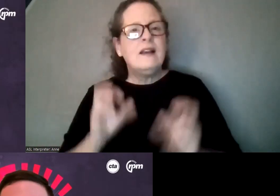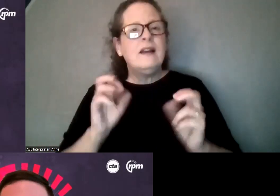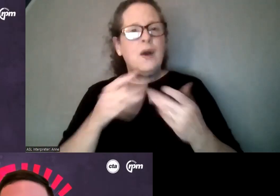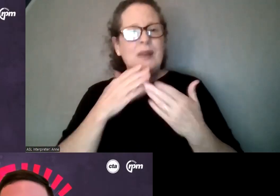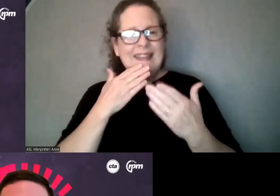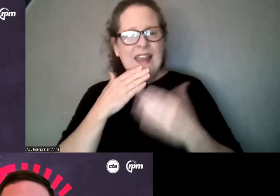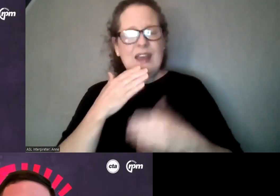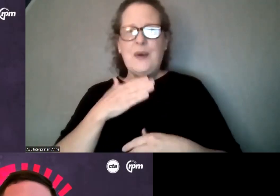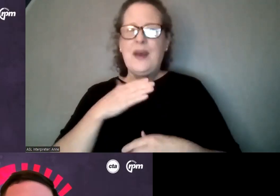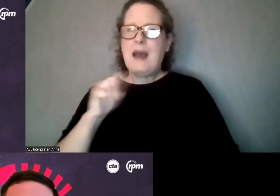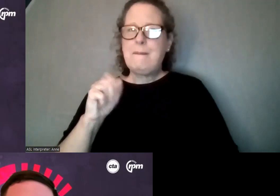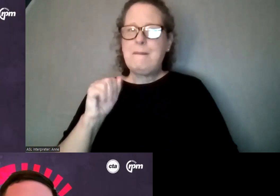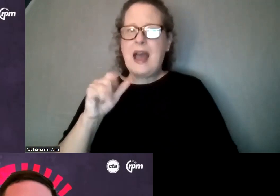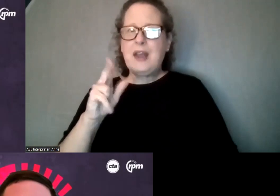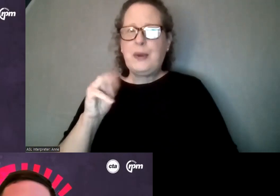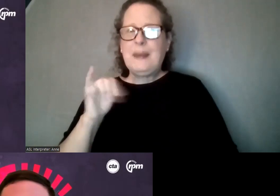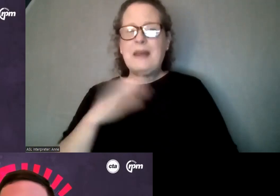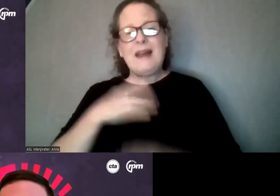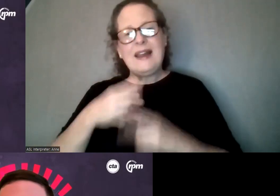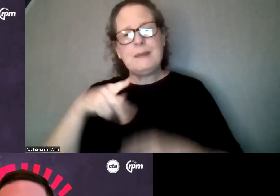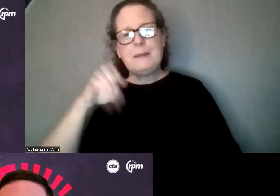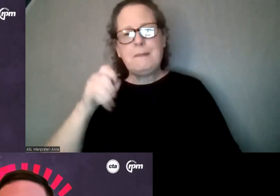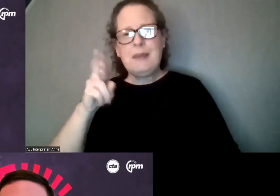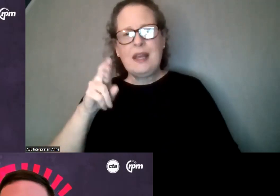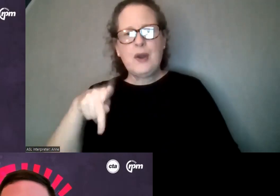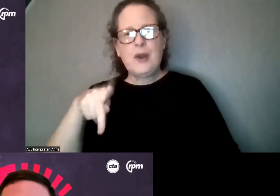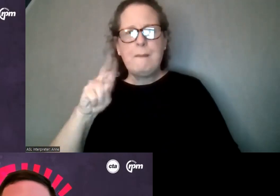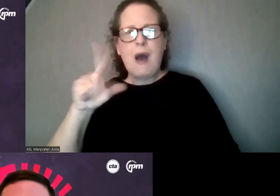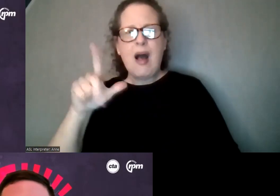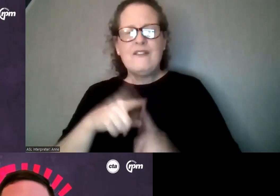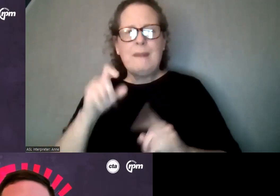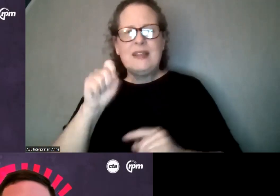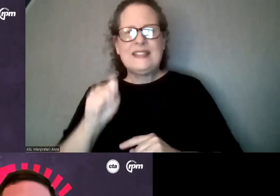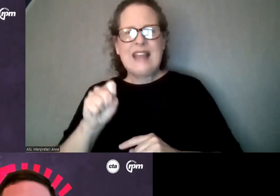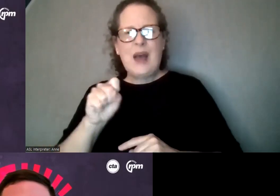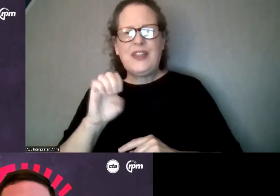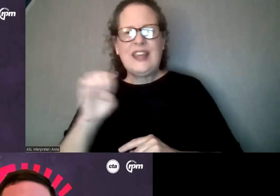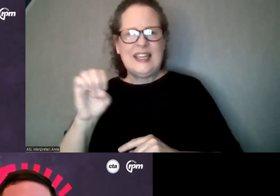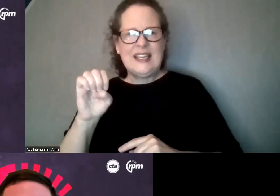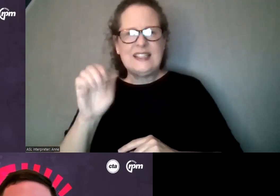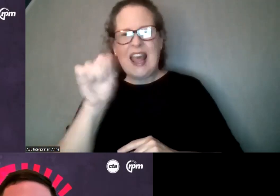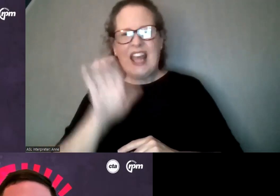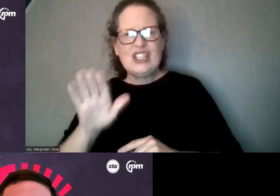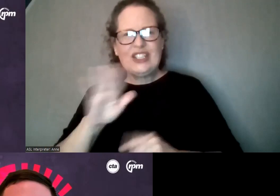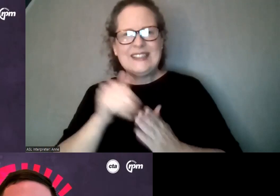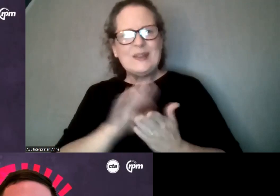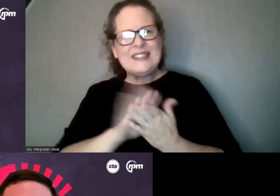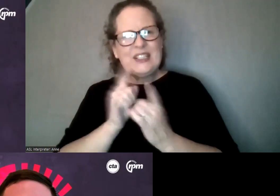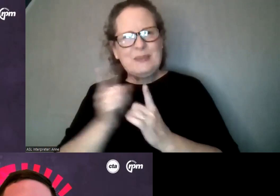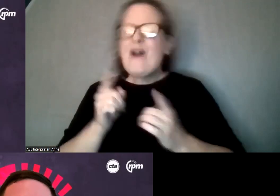Mayumi, I'm Peter Poor from the Southeast Asia Center. Nice to meet you. Me too. I've lived here for over 40